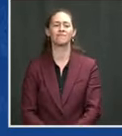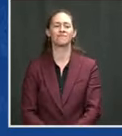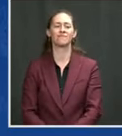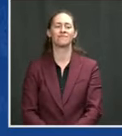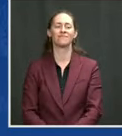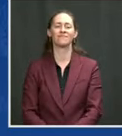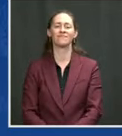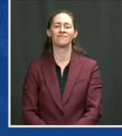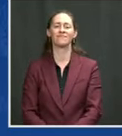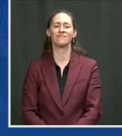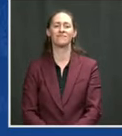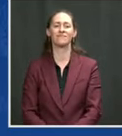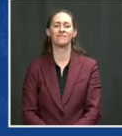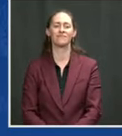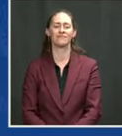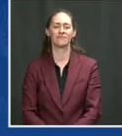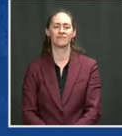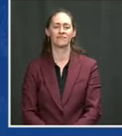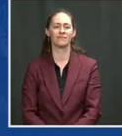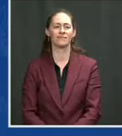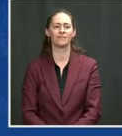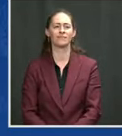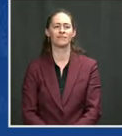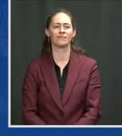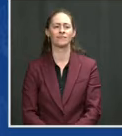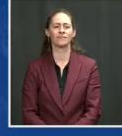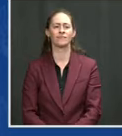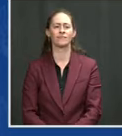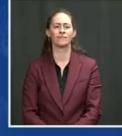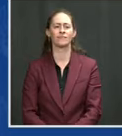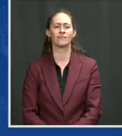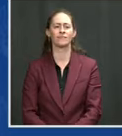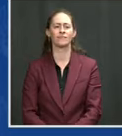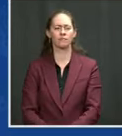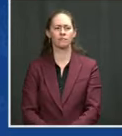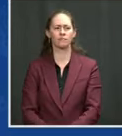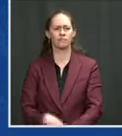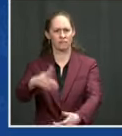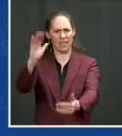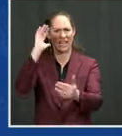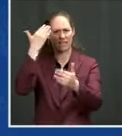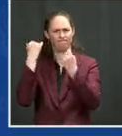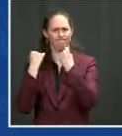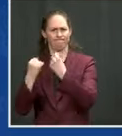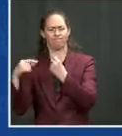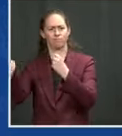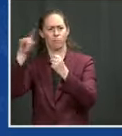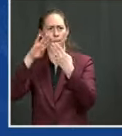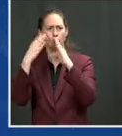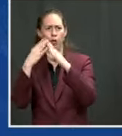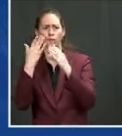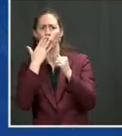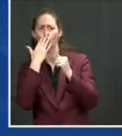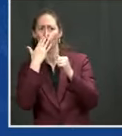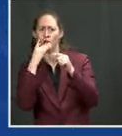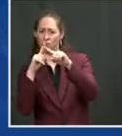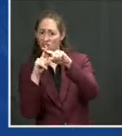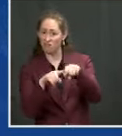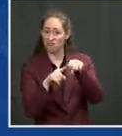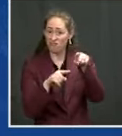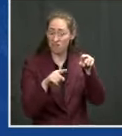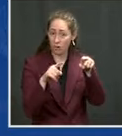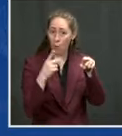And now I want to bring in Governor Baker of Massachusetts and Governor Lewin's facilities, because they don't